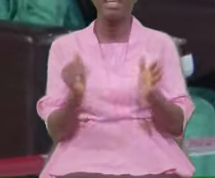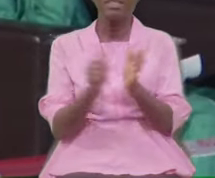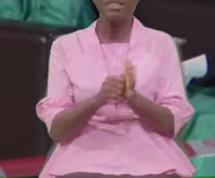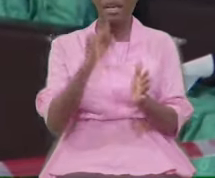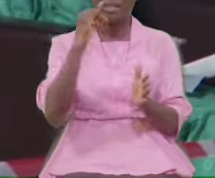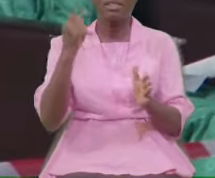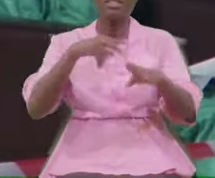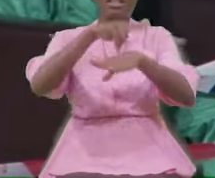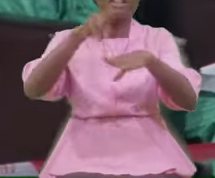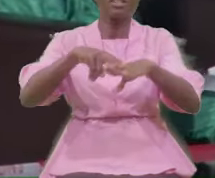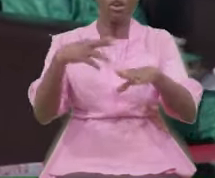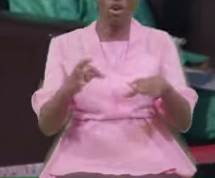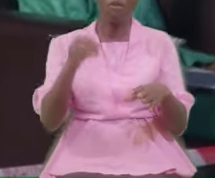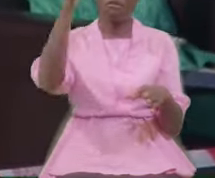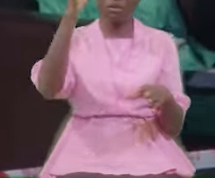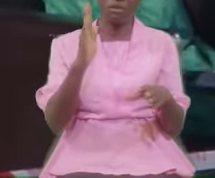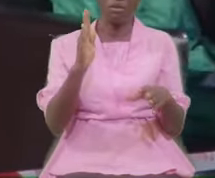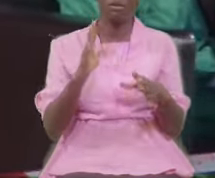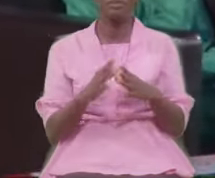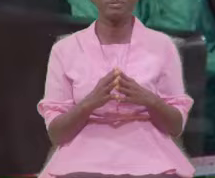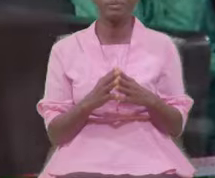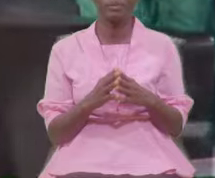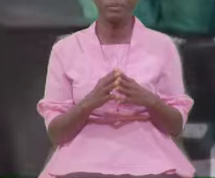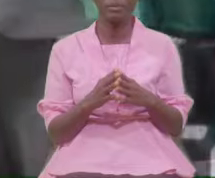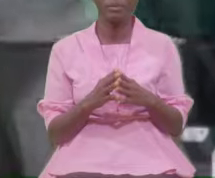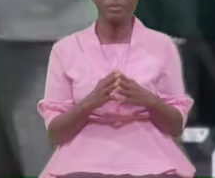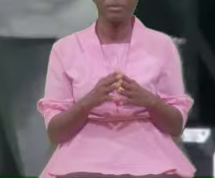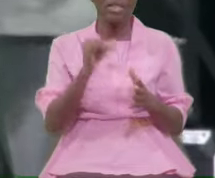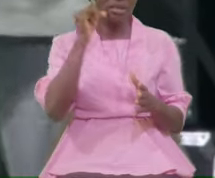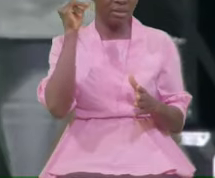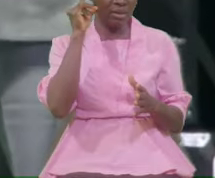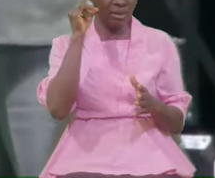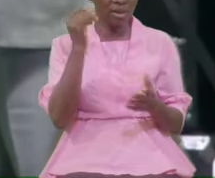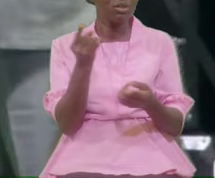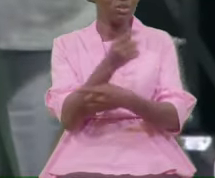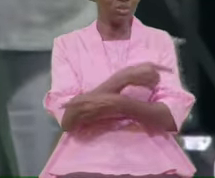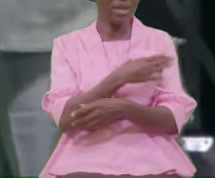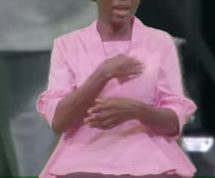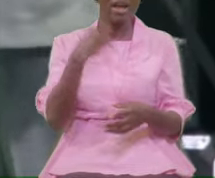nature ma ang kin sa Diyos yesterday today and